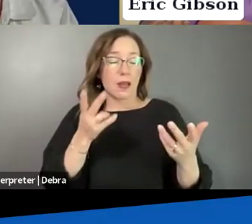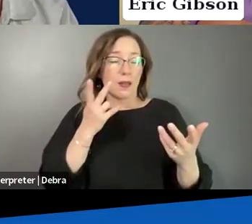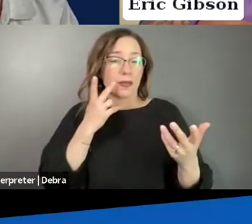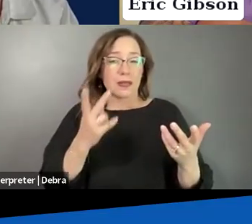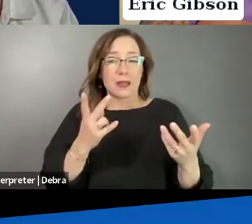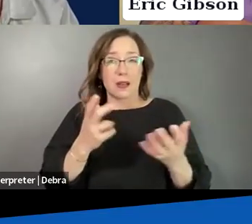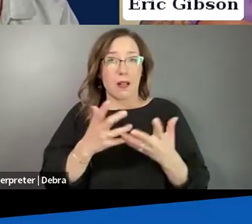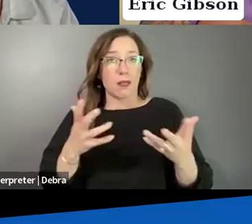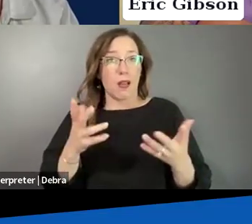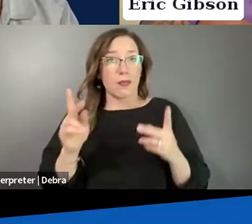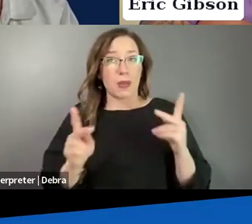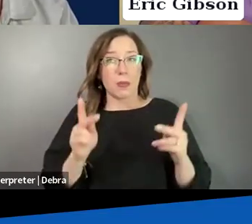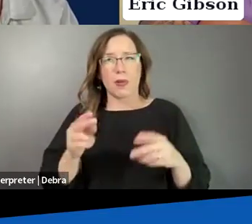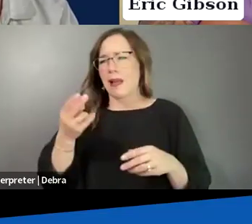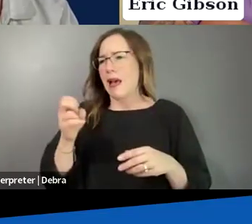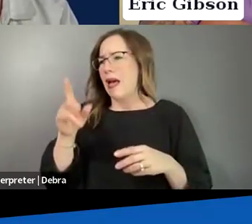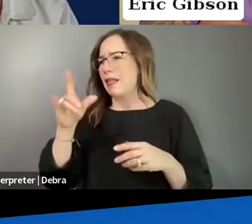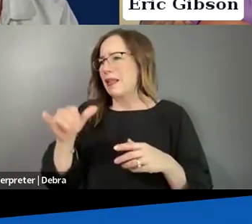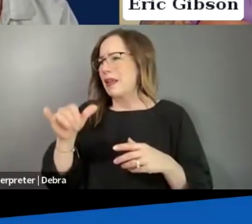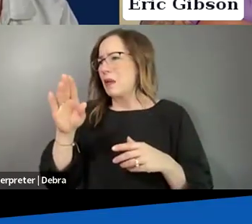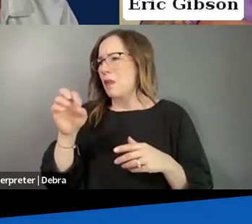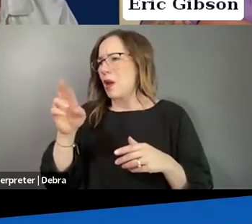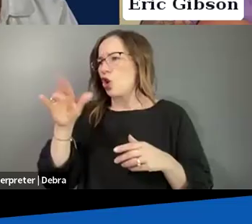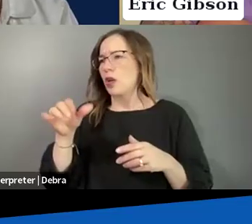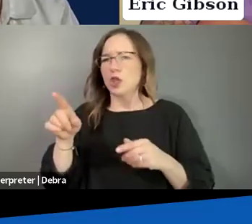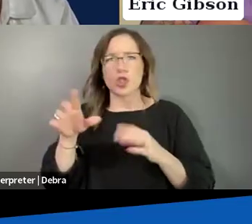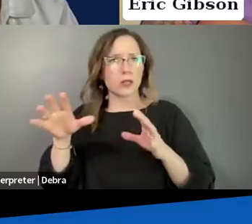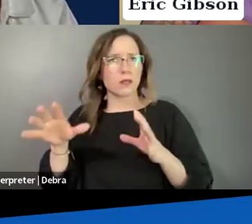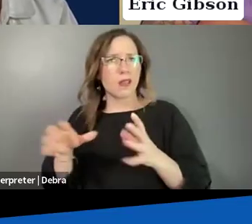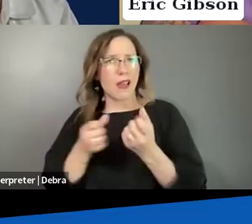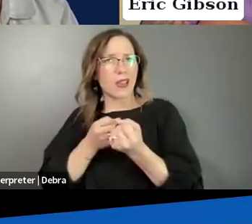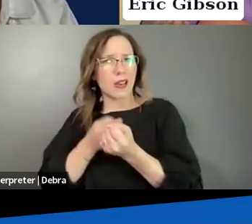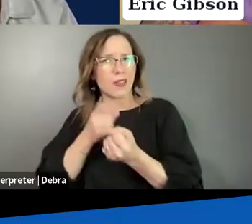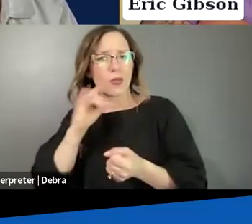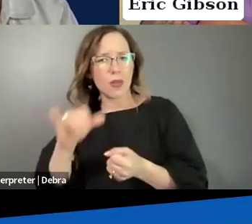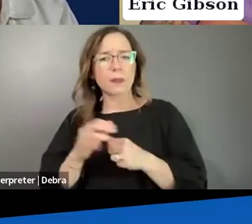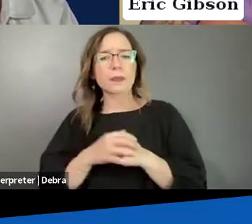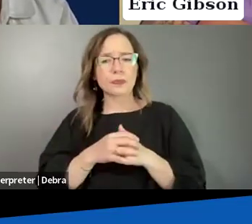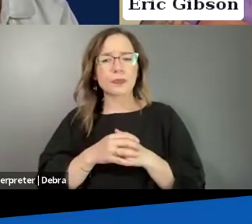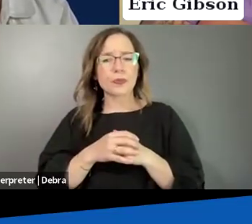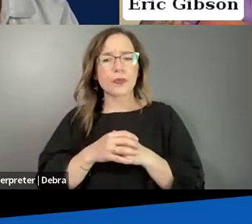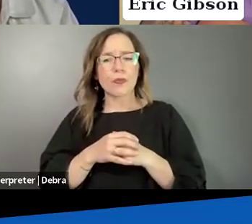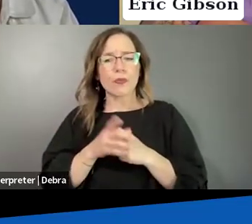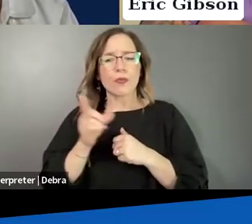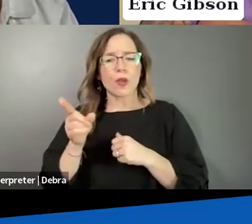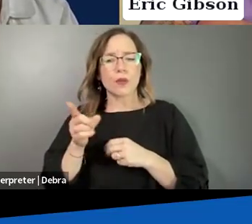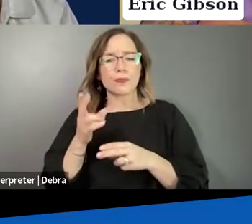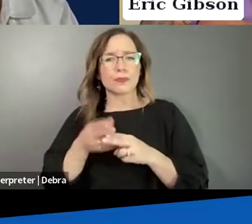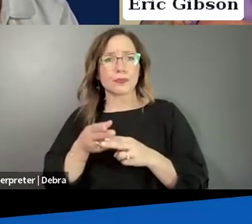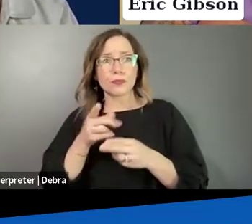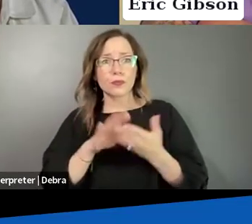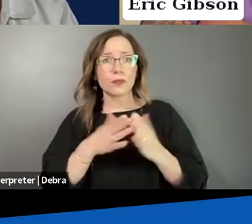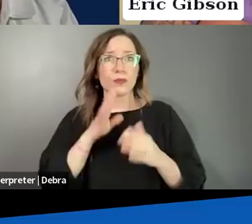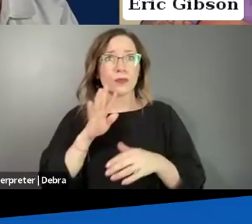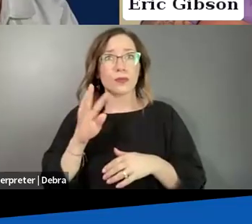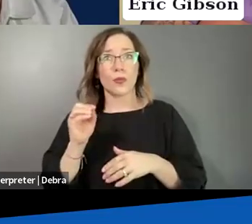people. I think Halle Berry is kind of advocating for that. And she mentioned, she's like, when you turn